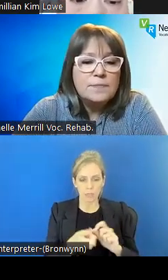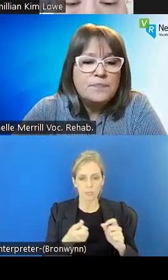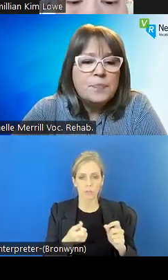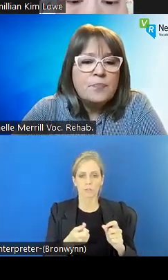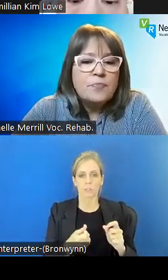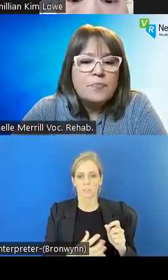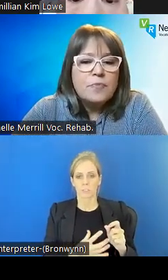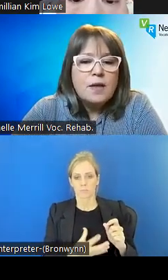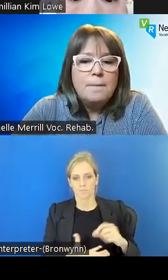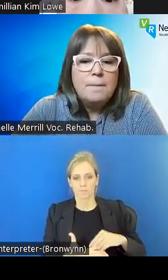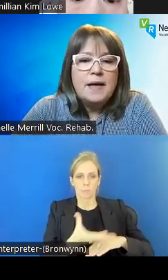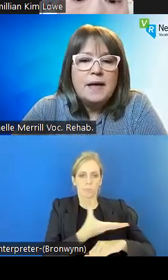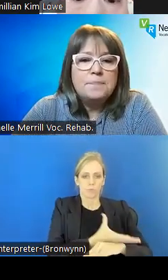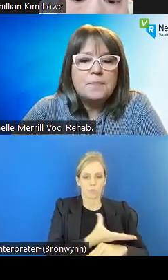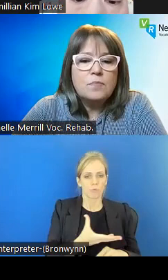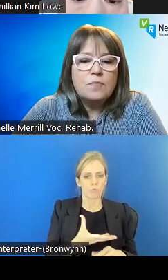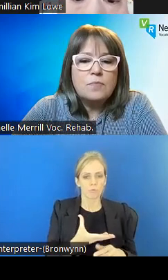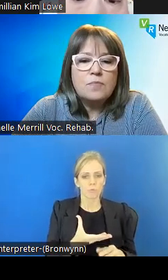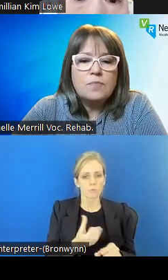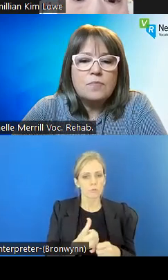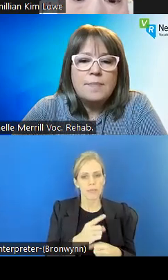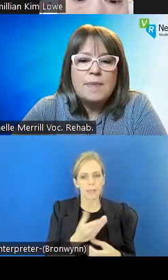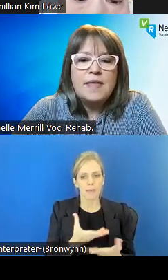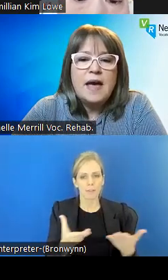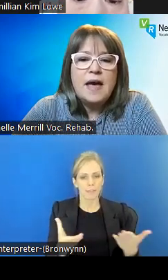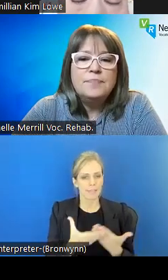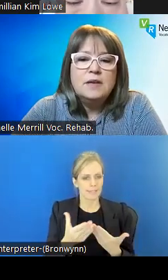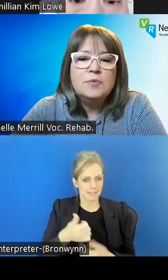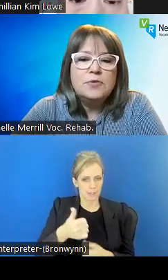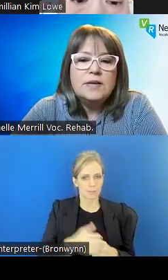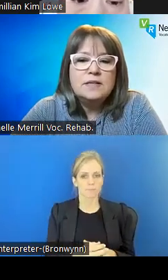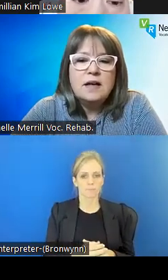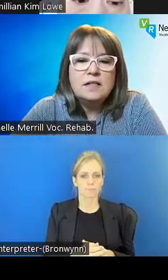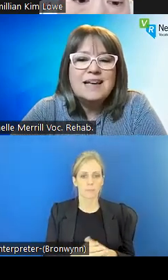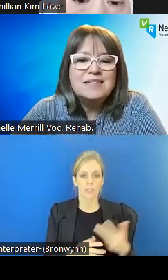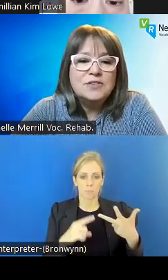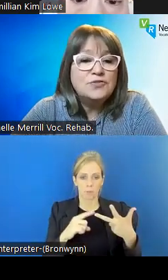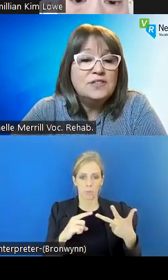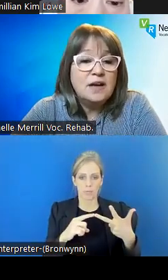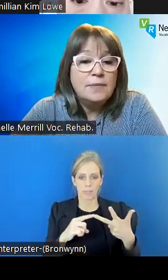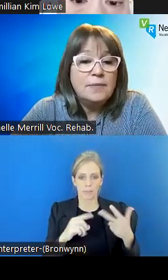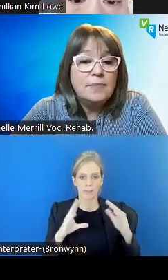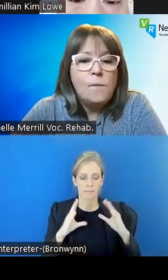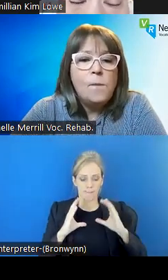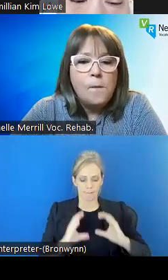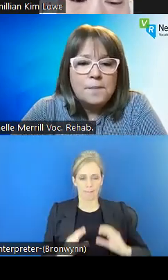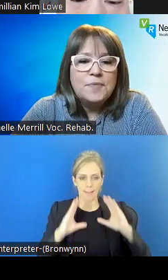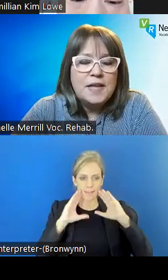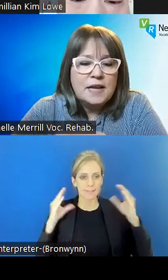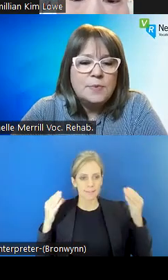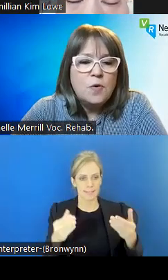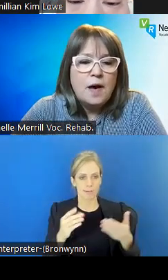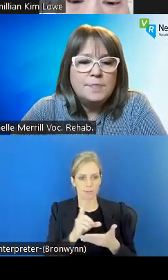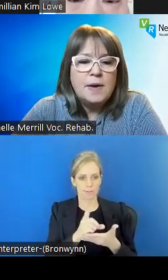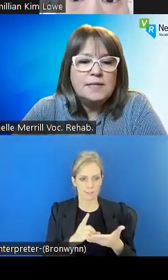easier. But we're happy about that. Number 3 is a client-centered design. Again, I